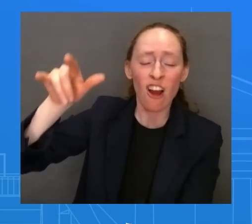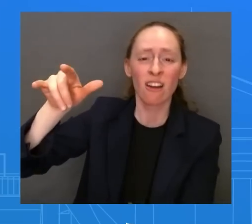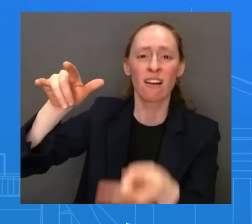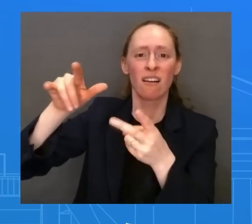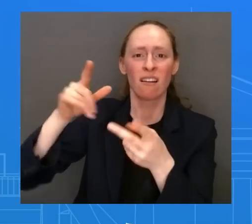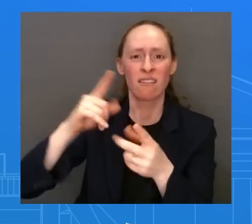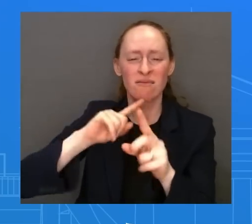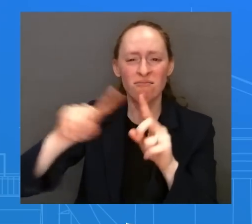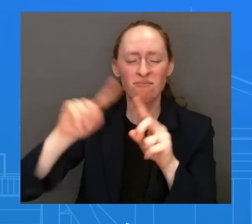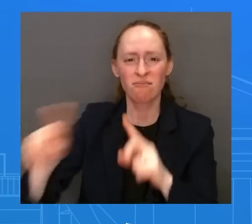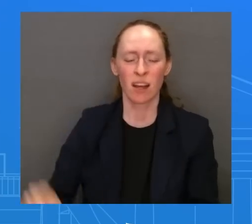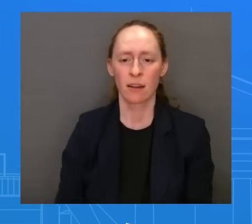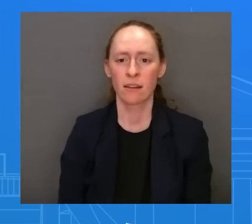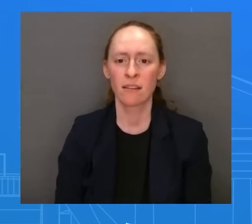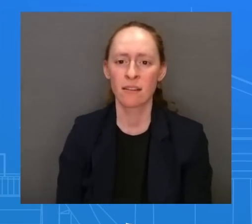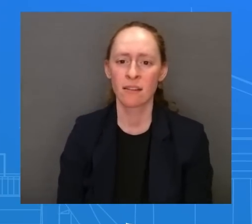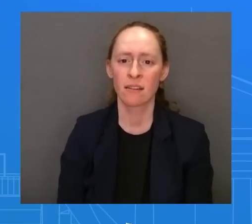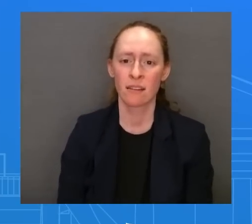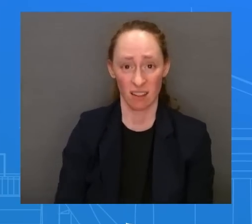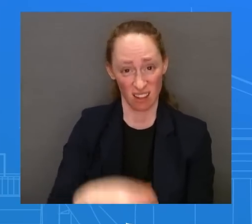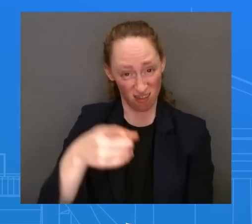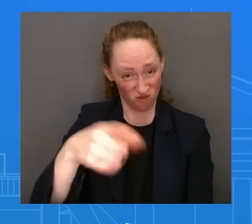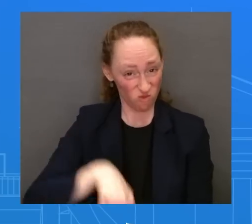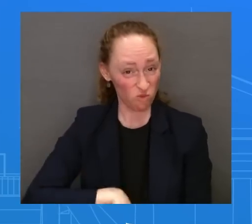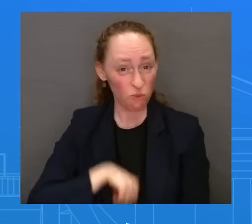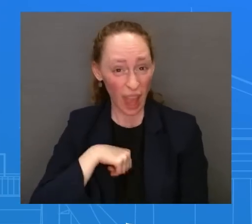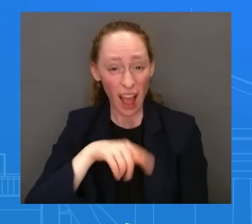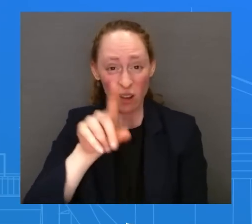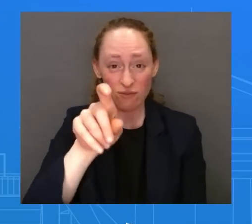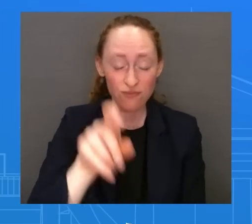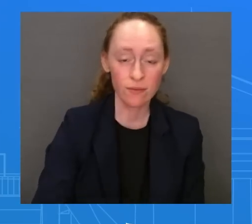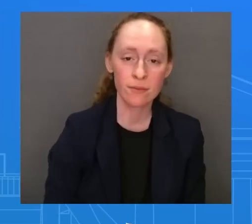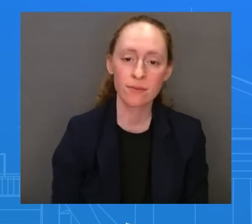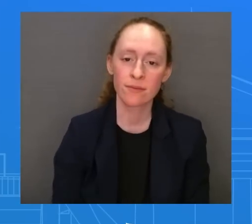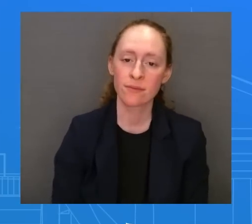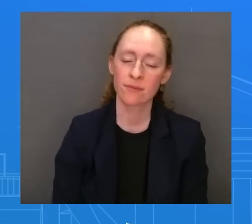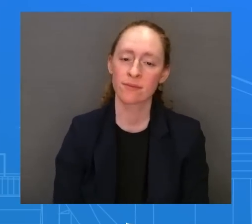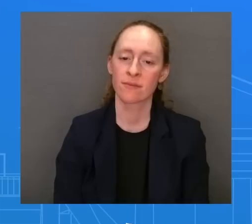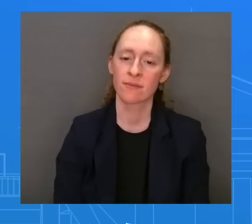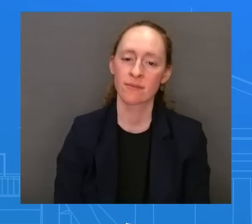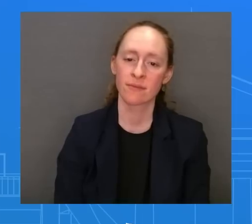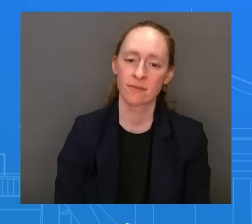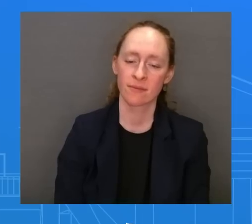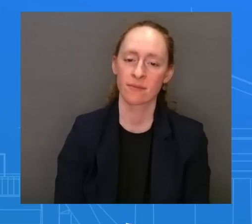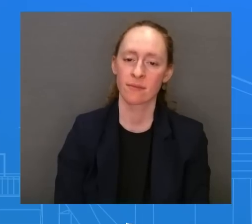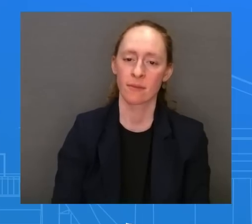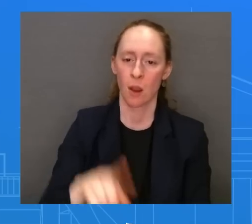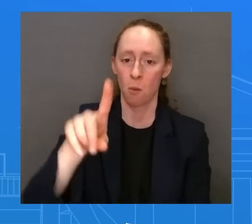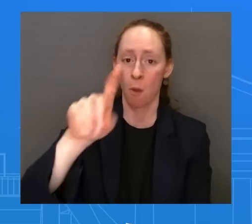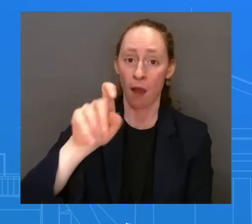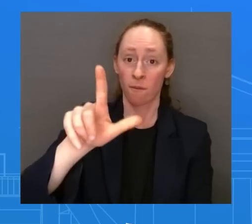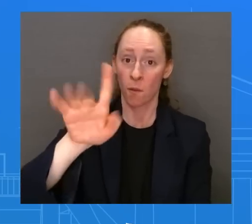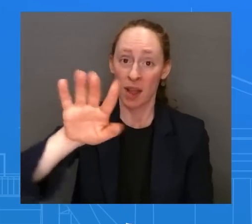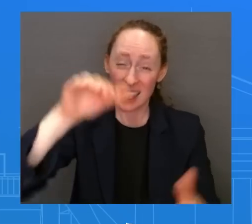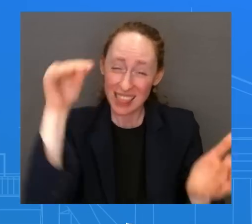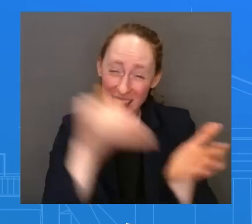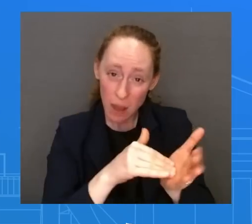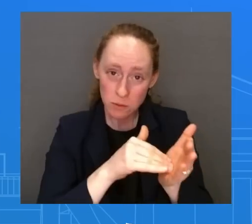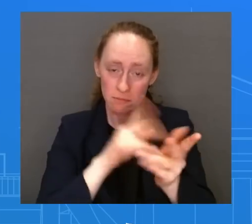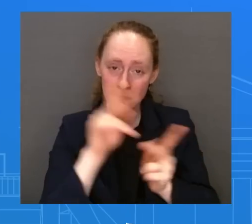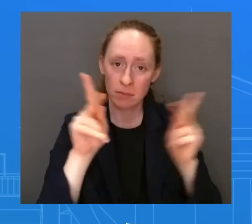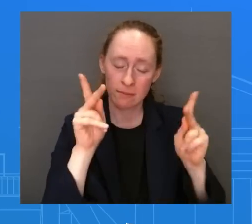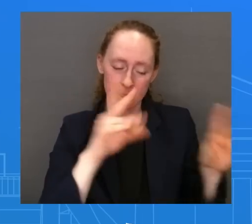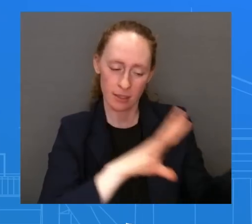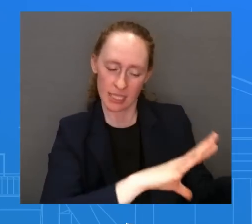hundred and twenty four thousand people safely out of Afghanistan you bet proud of the fact that American troops were able to seize control